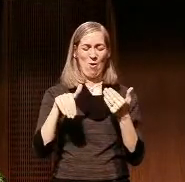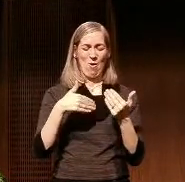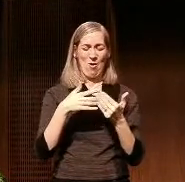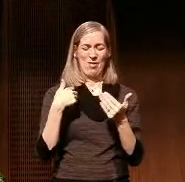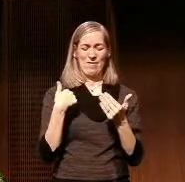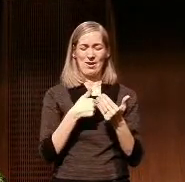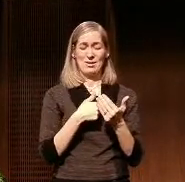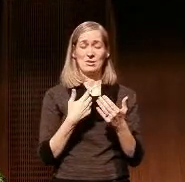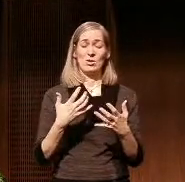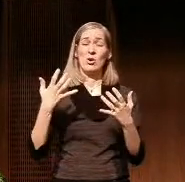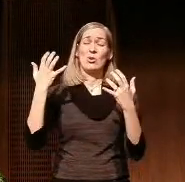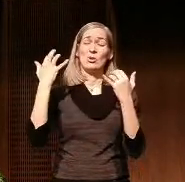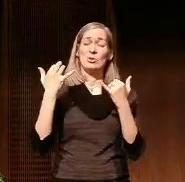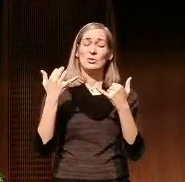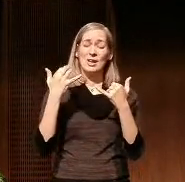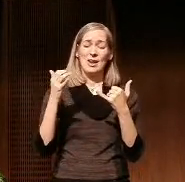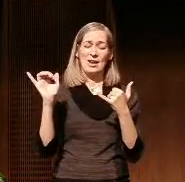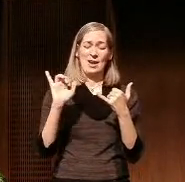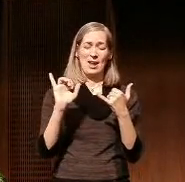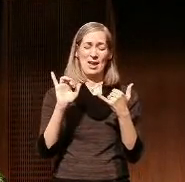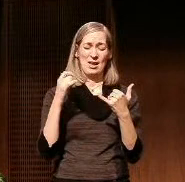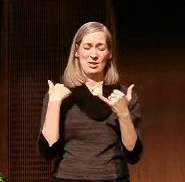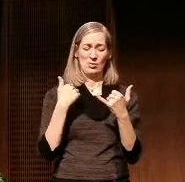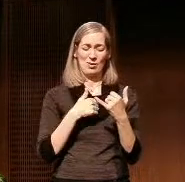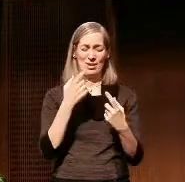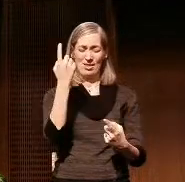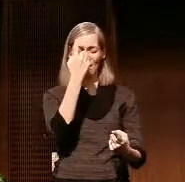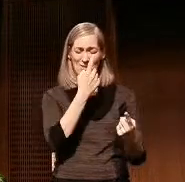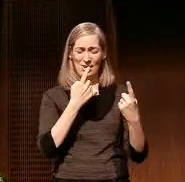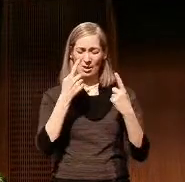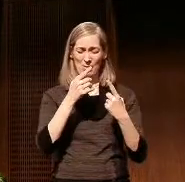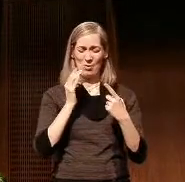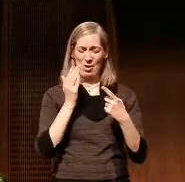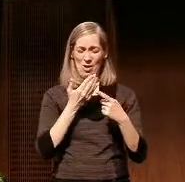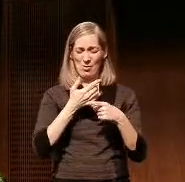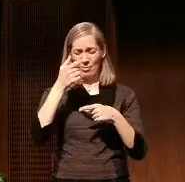And Father, today, as we think of our brother,